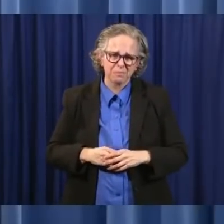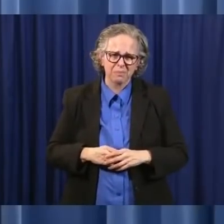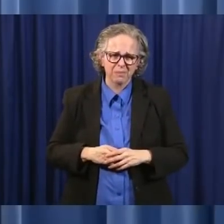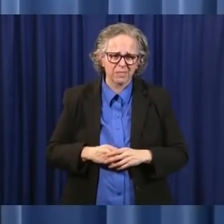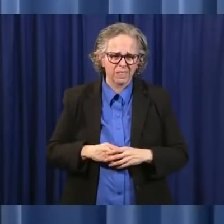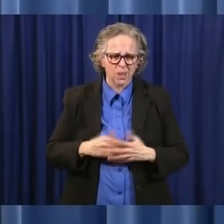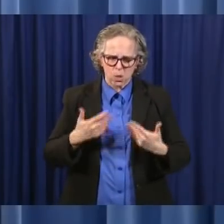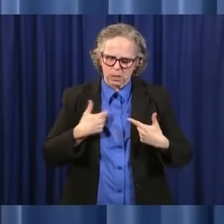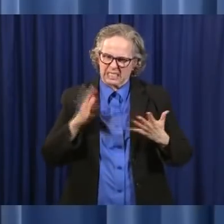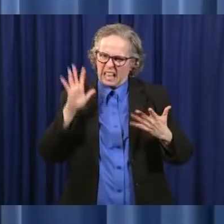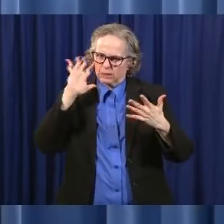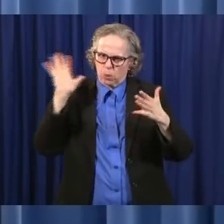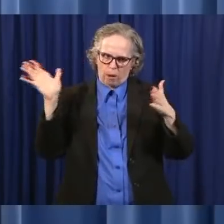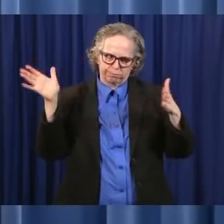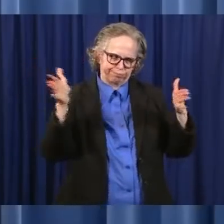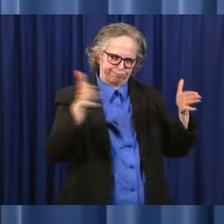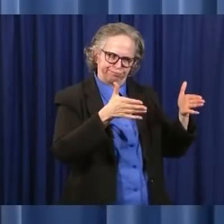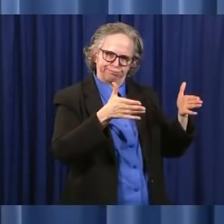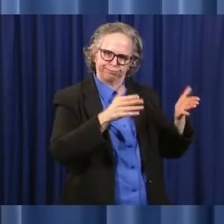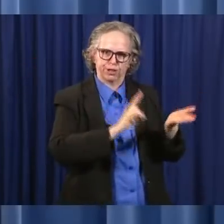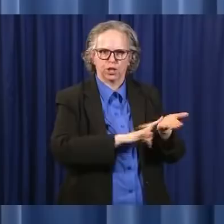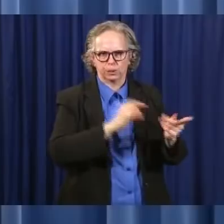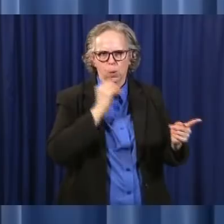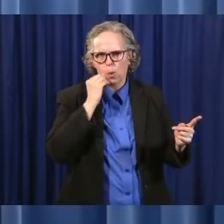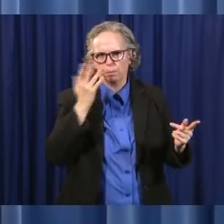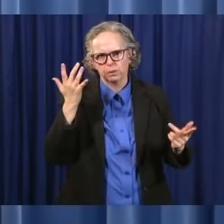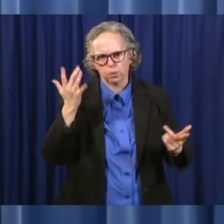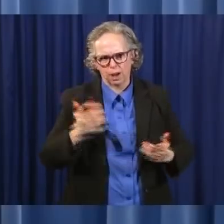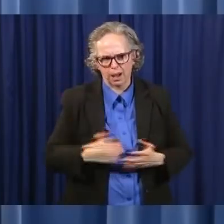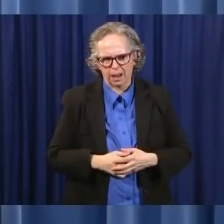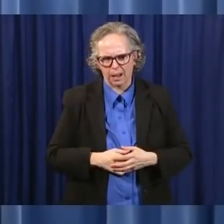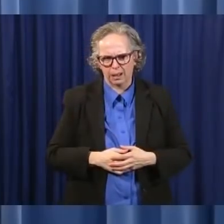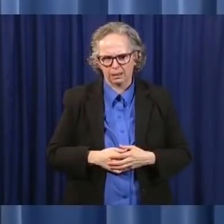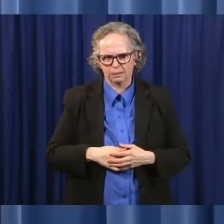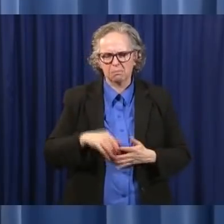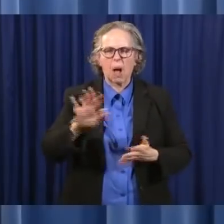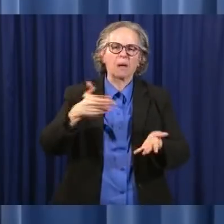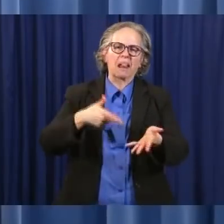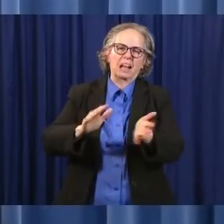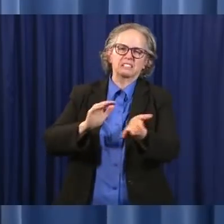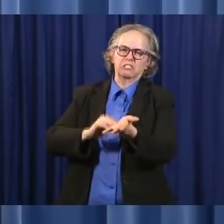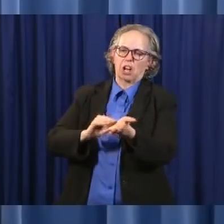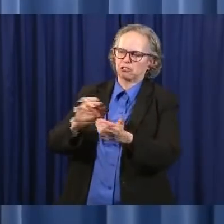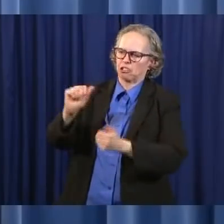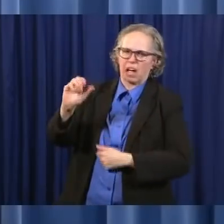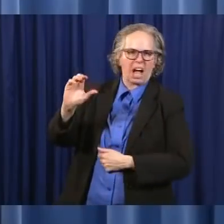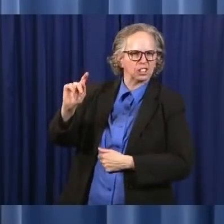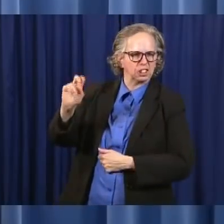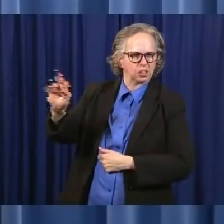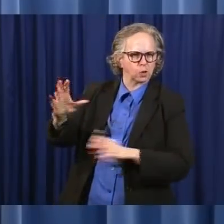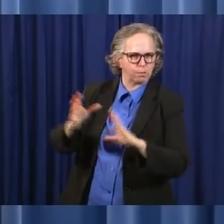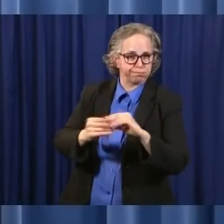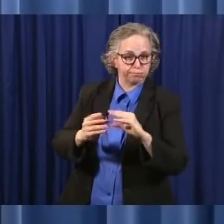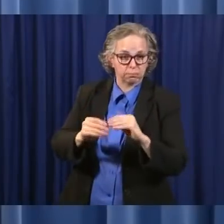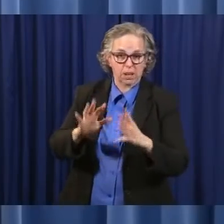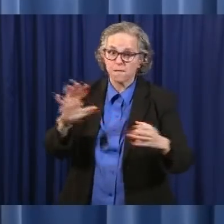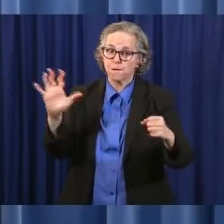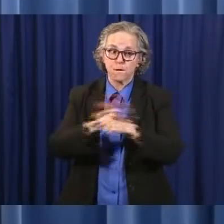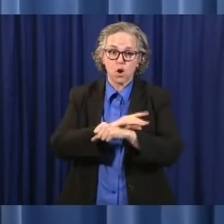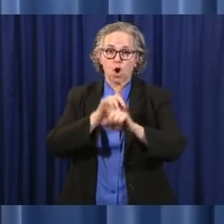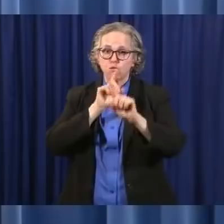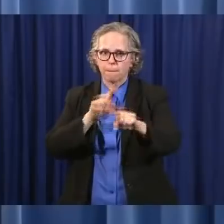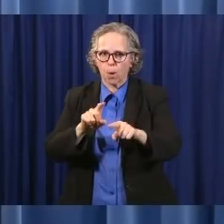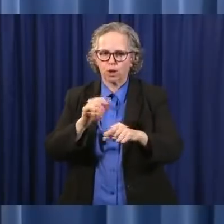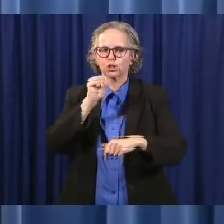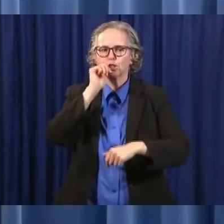these nursing homes a lot. I'm going to let Dr. Acton talk for a moment about that, but the full report is going to come from Maureen